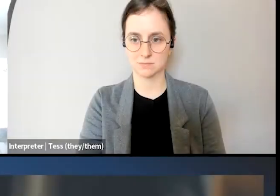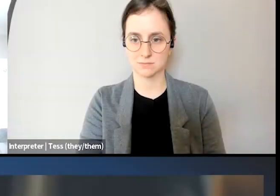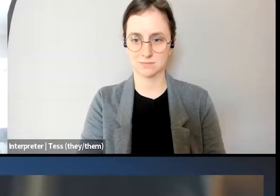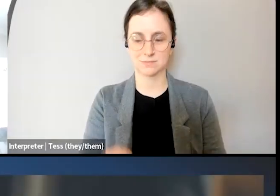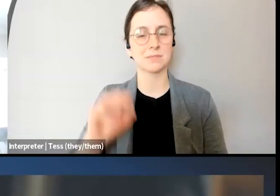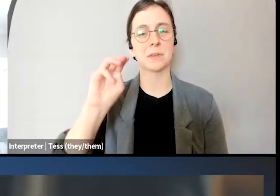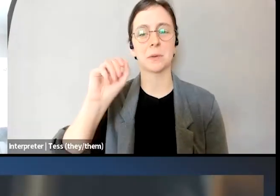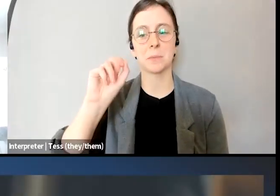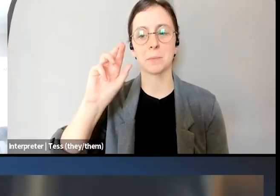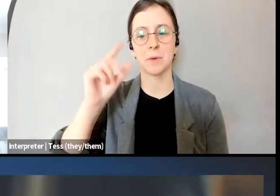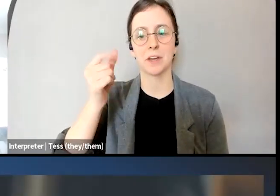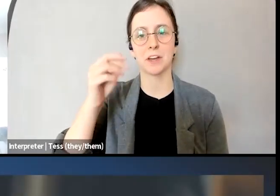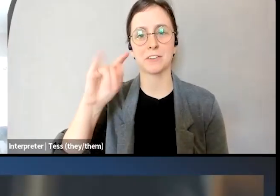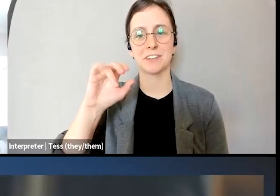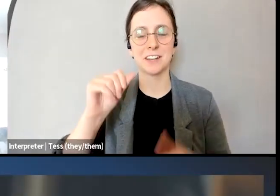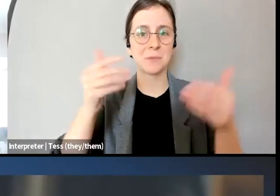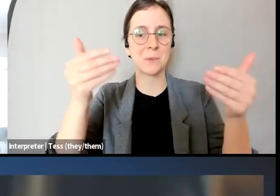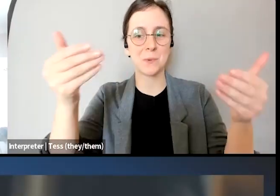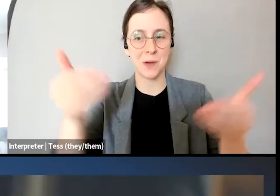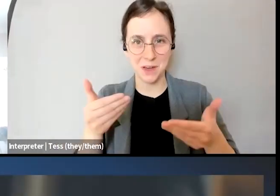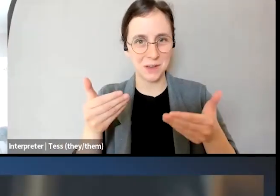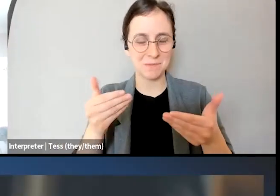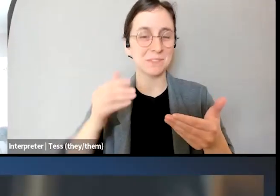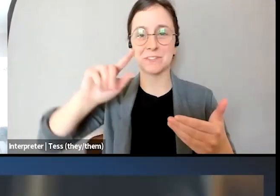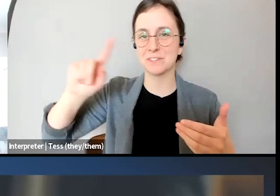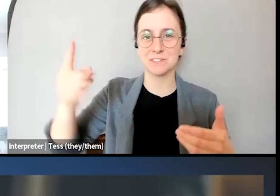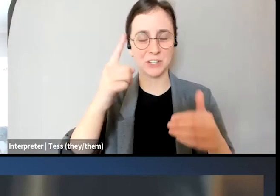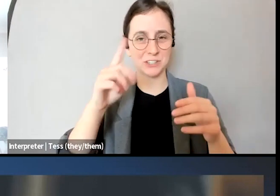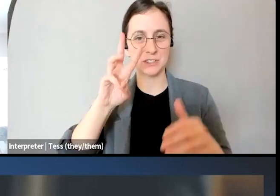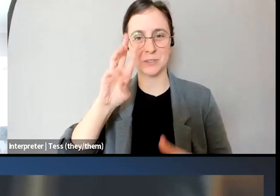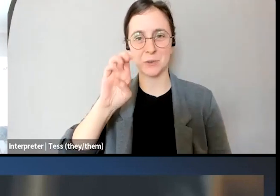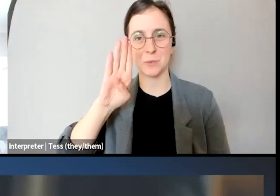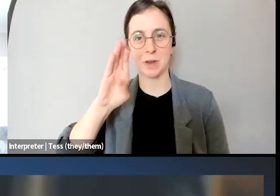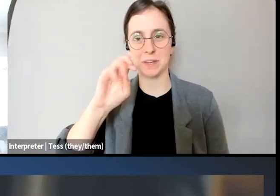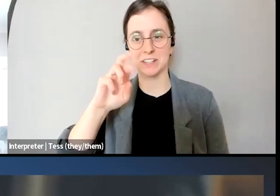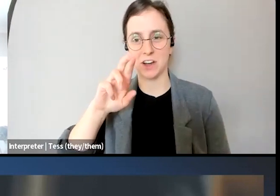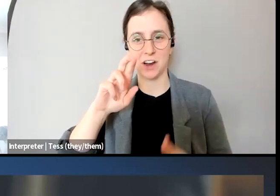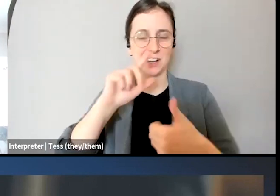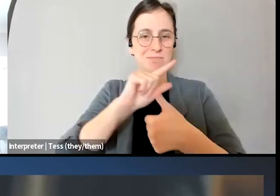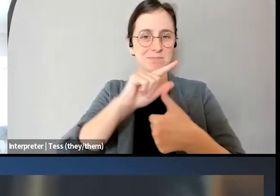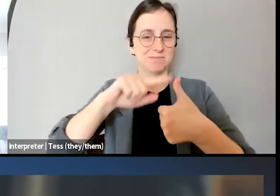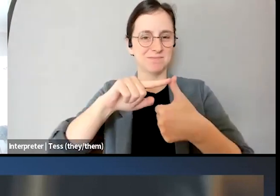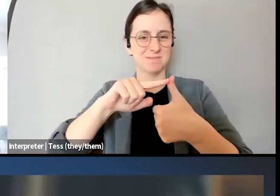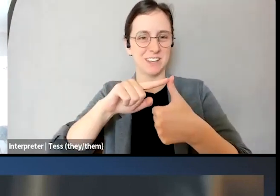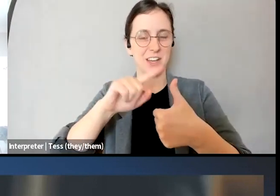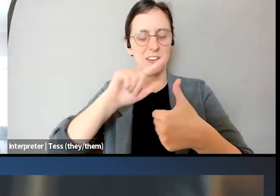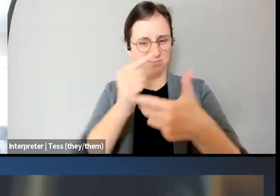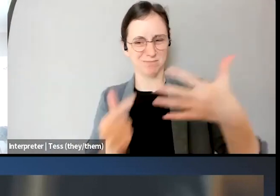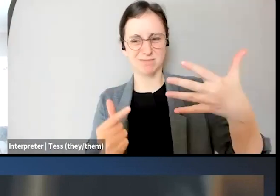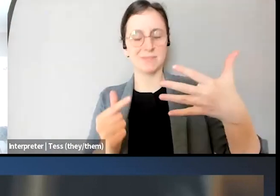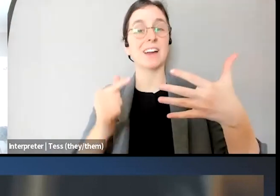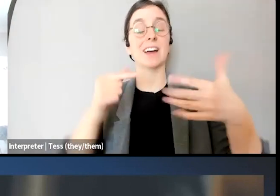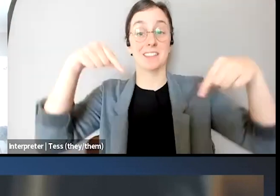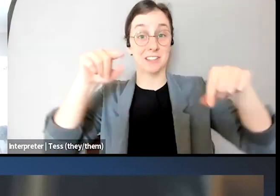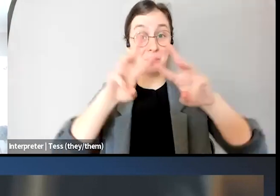Welcome to the first webinar of the series 988. It is not just a number.